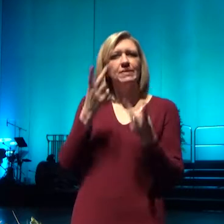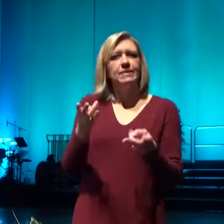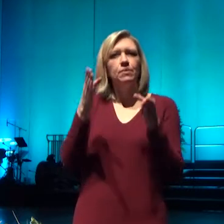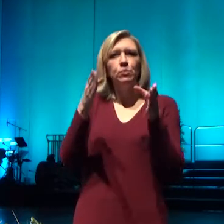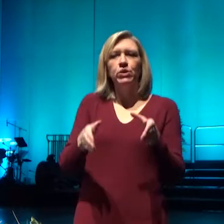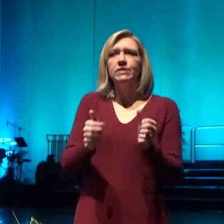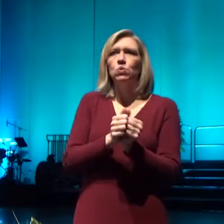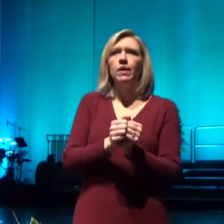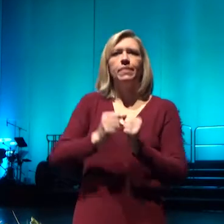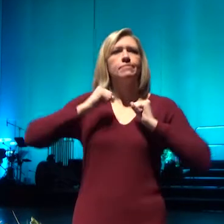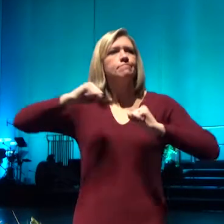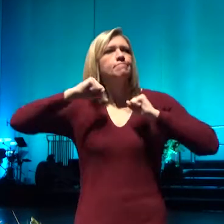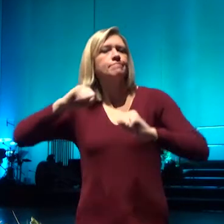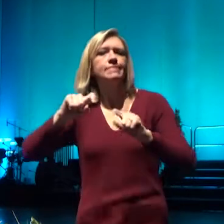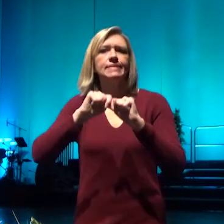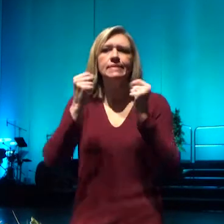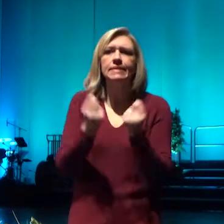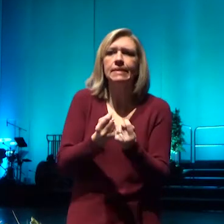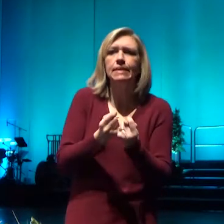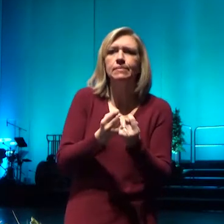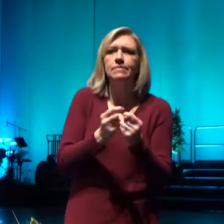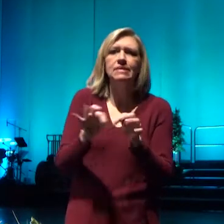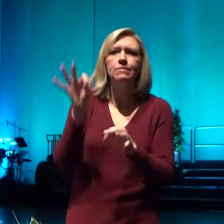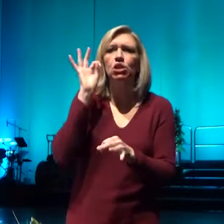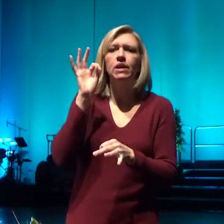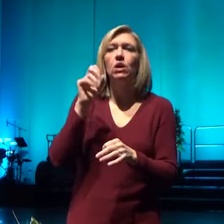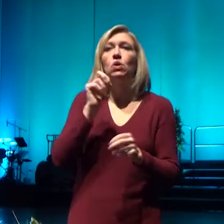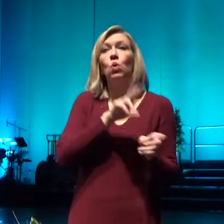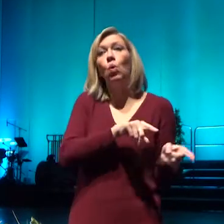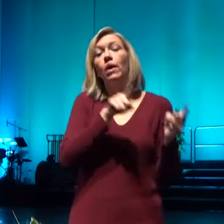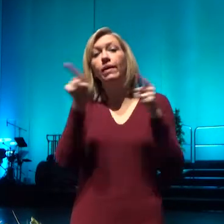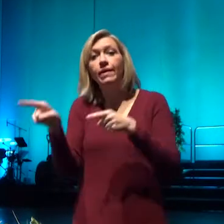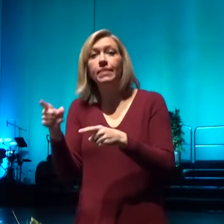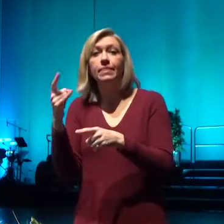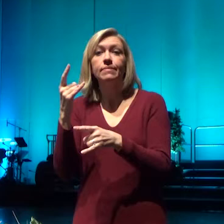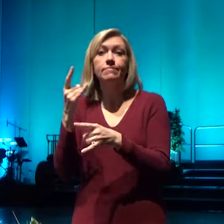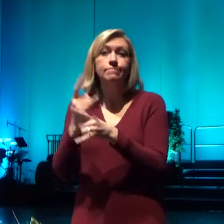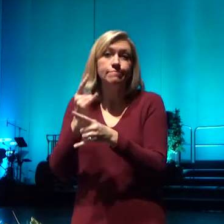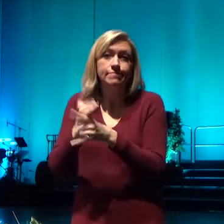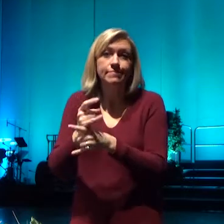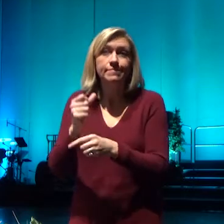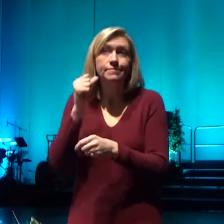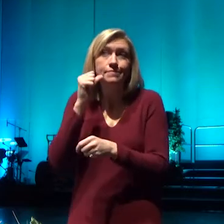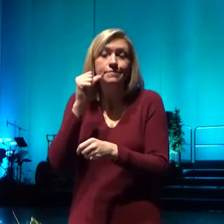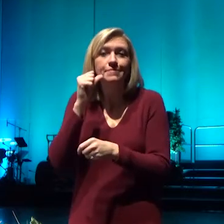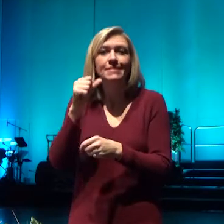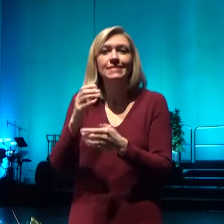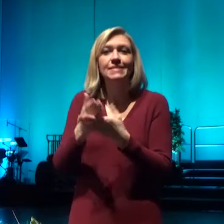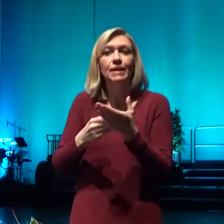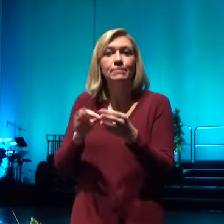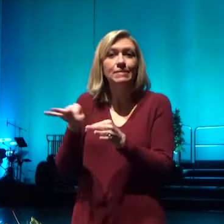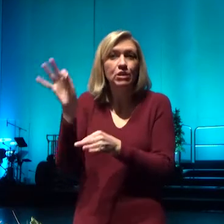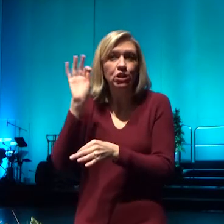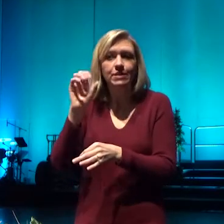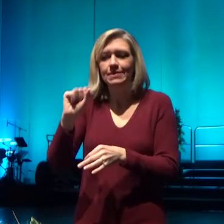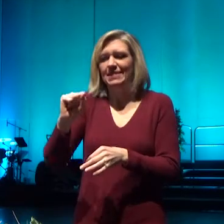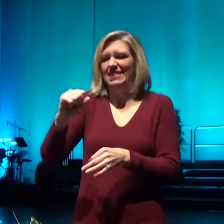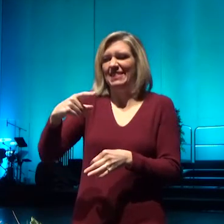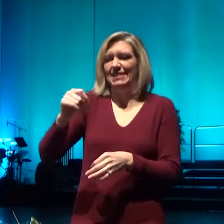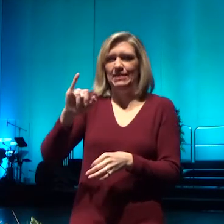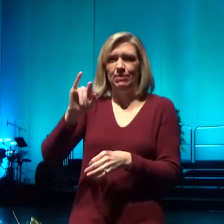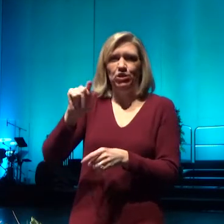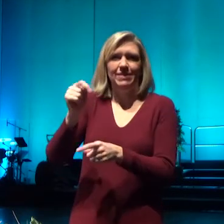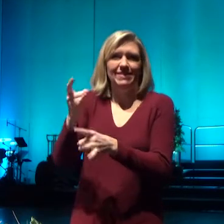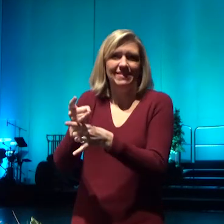great team spirit or you go to Fiddlesticks Pub and have some spirits. Whatever it may be, there's that type of spirit that